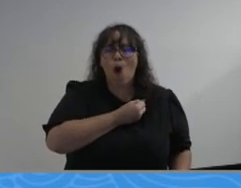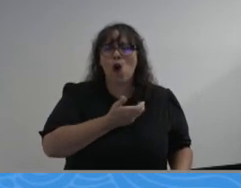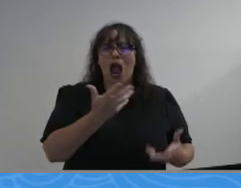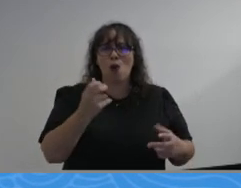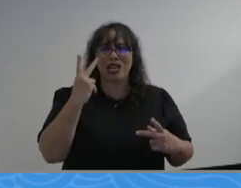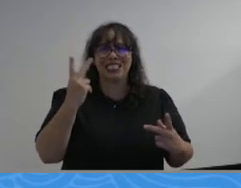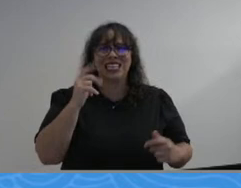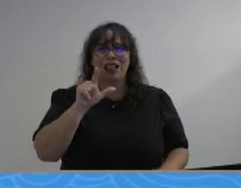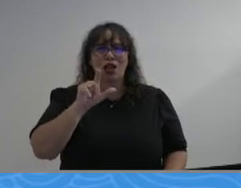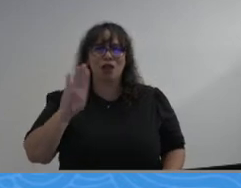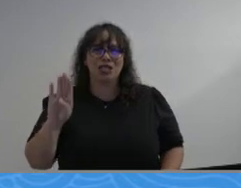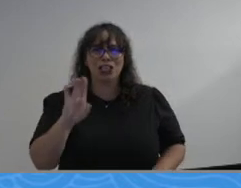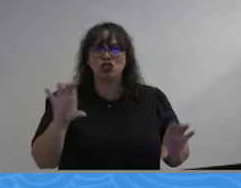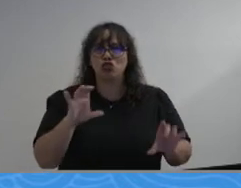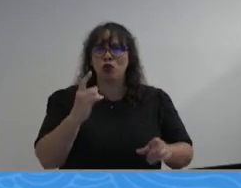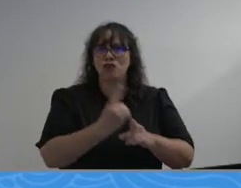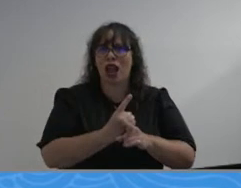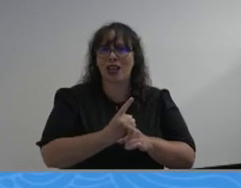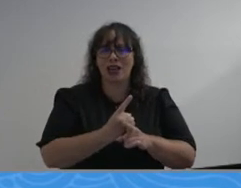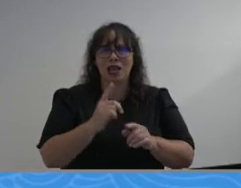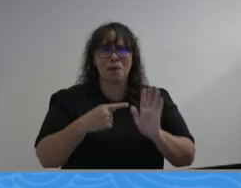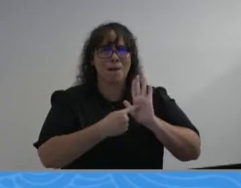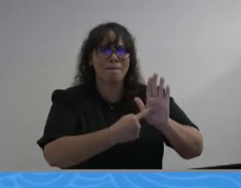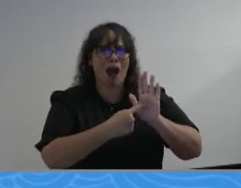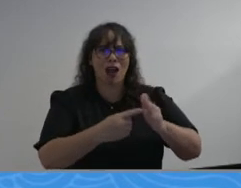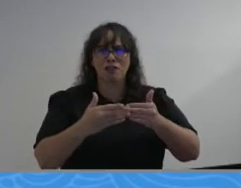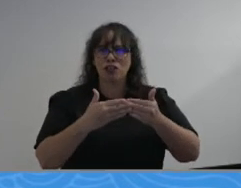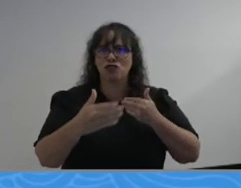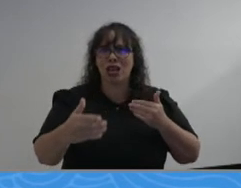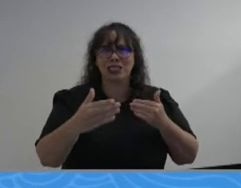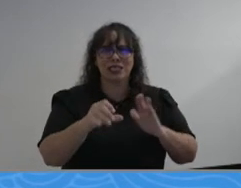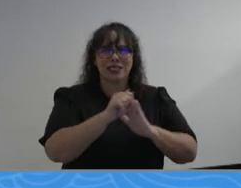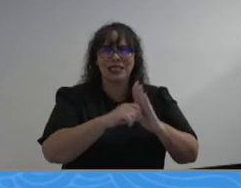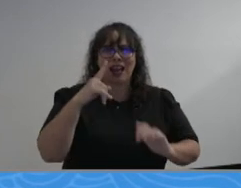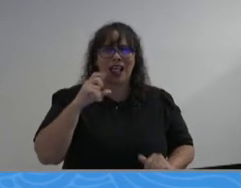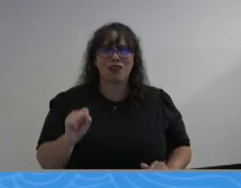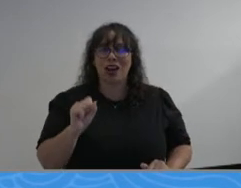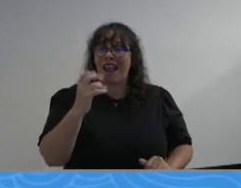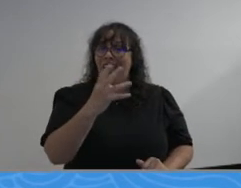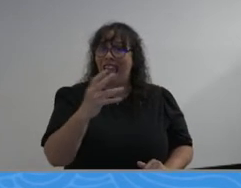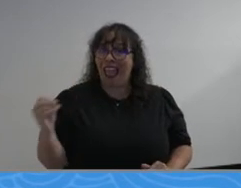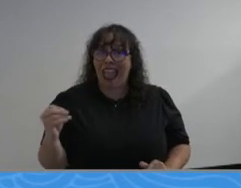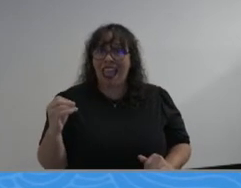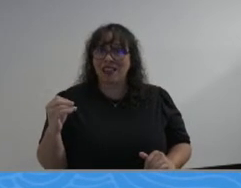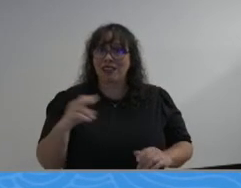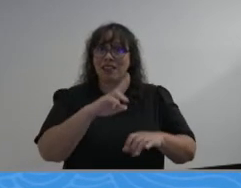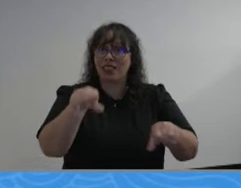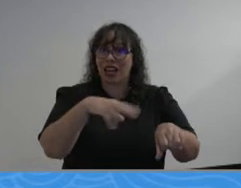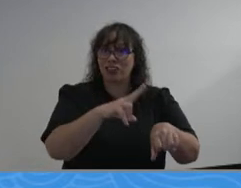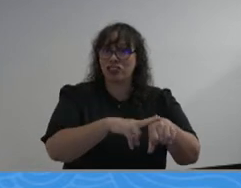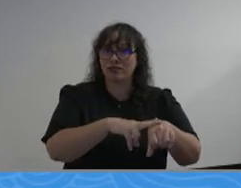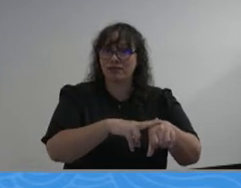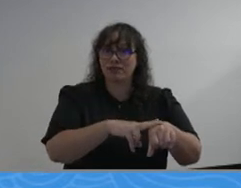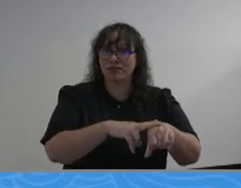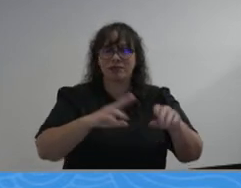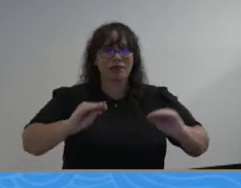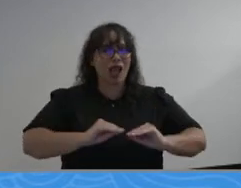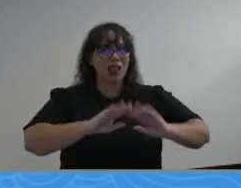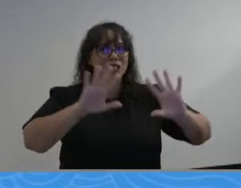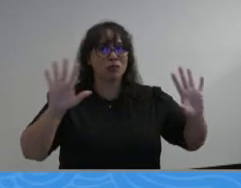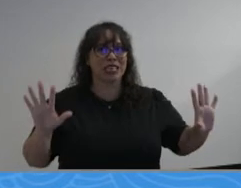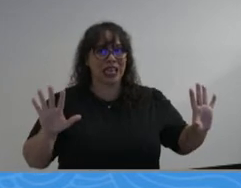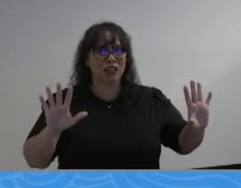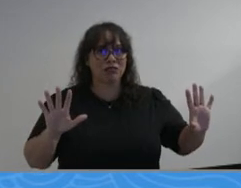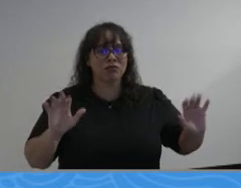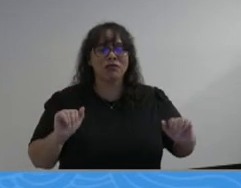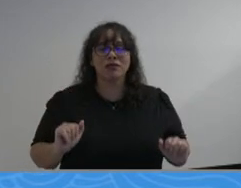rest of not just only the state of California, but I love to see Long Beach be a model for the rest of the nation. So let us be clear. I think it goes